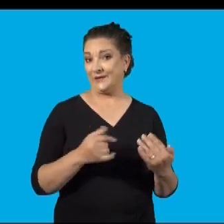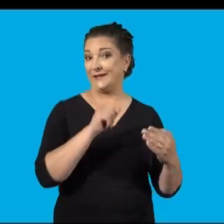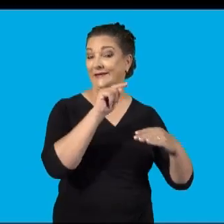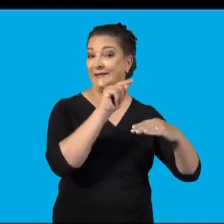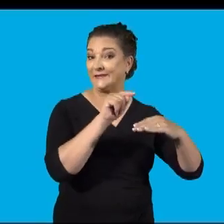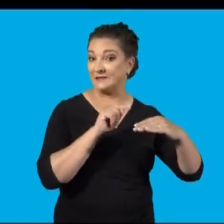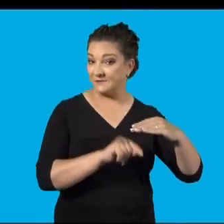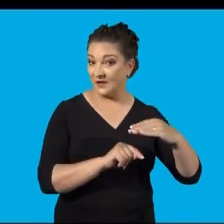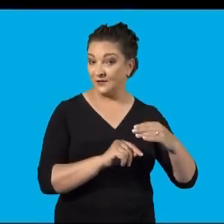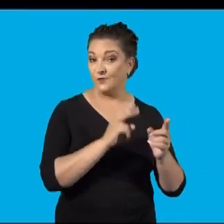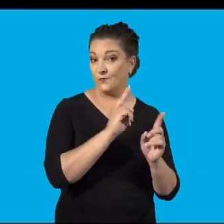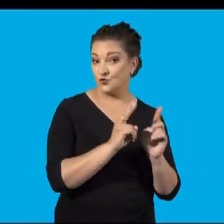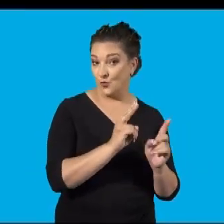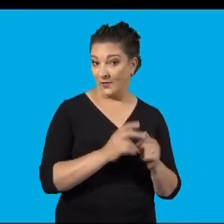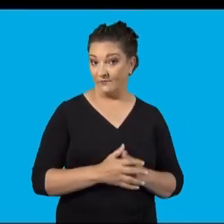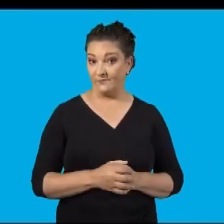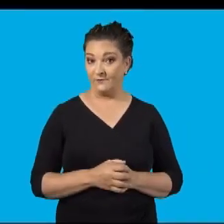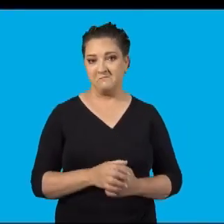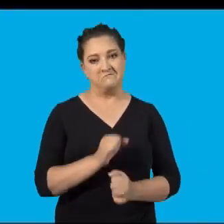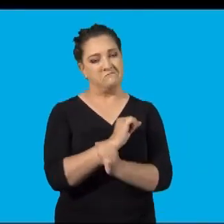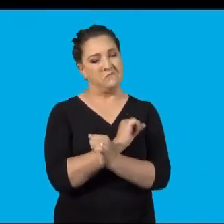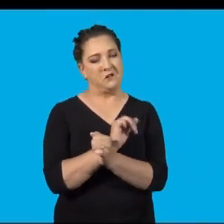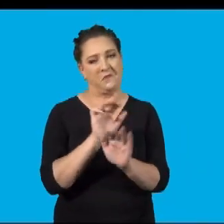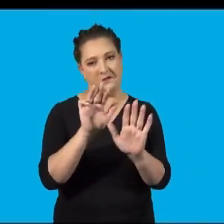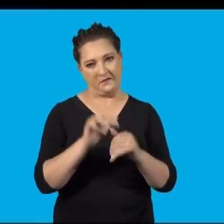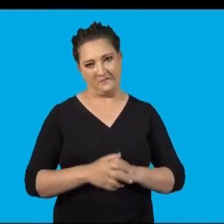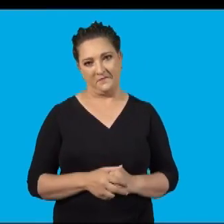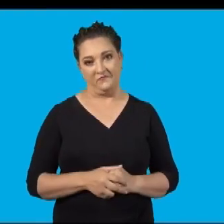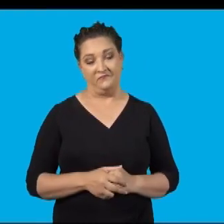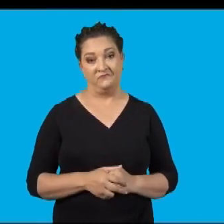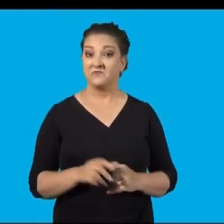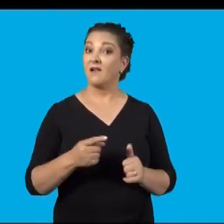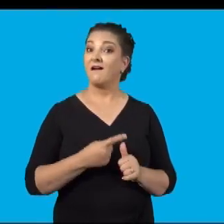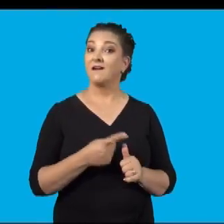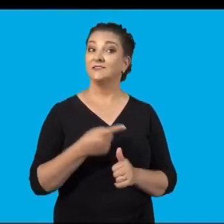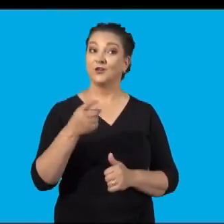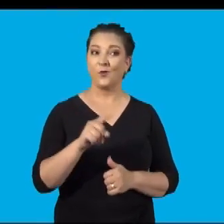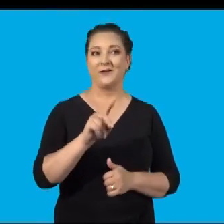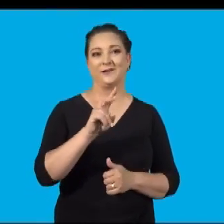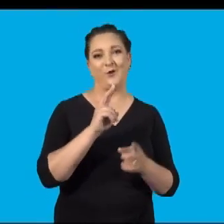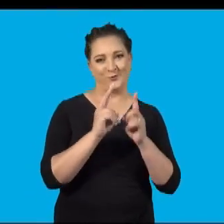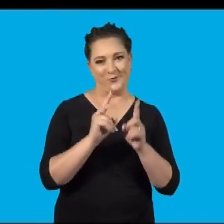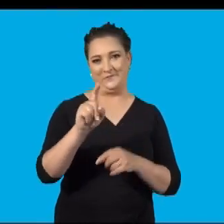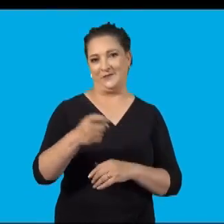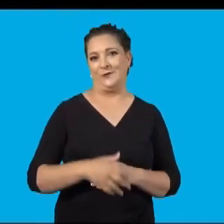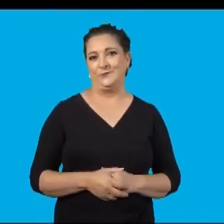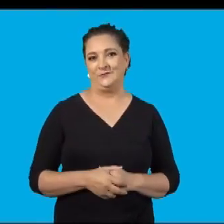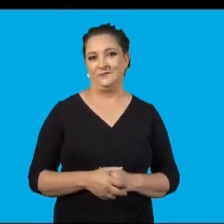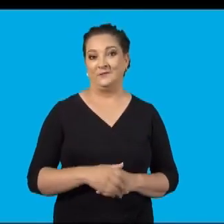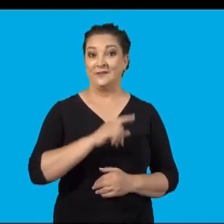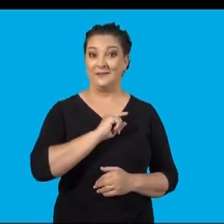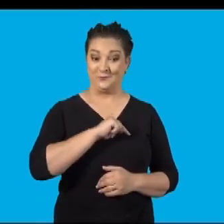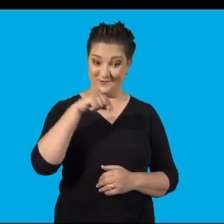say divide by 12, multiply by 9. And that will give me 12,000. So